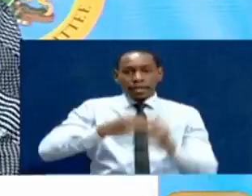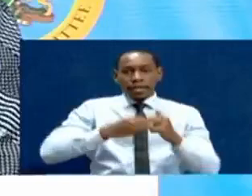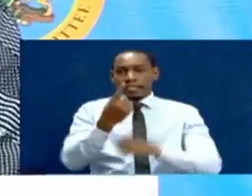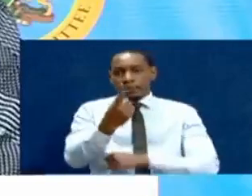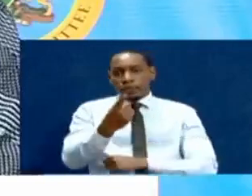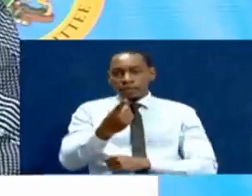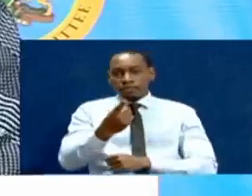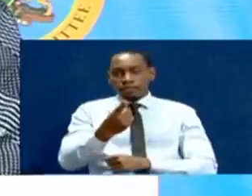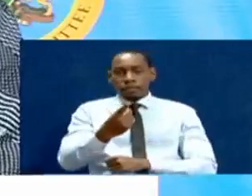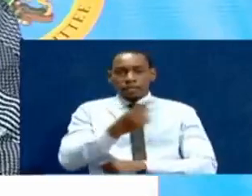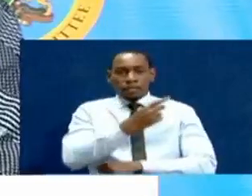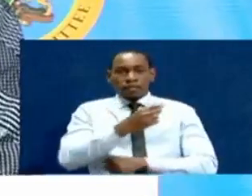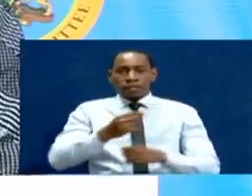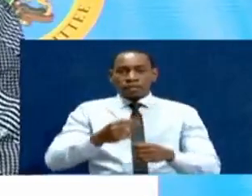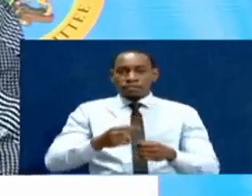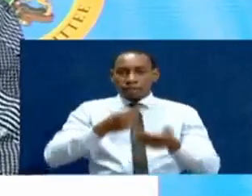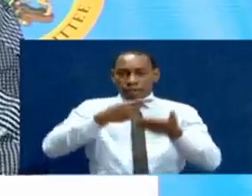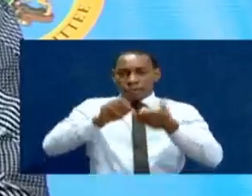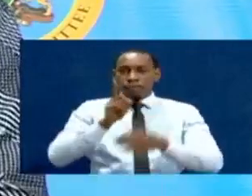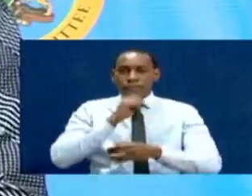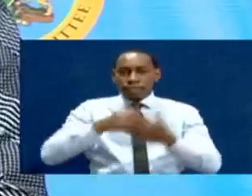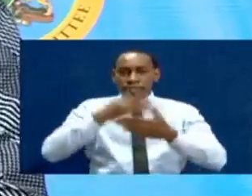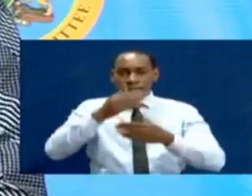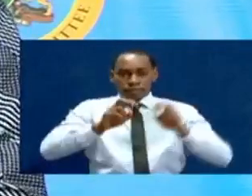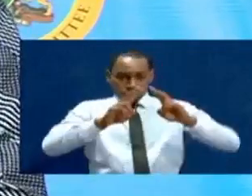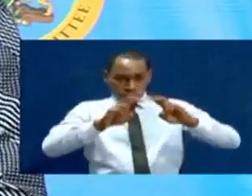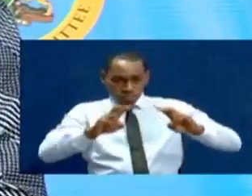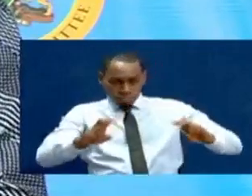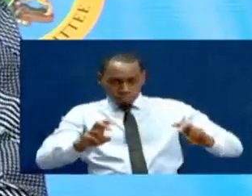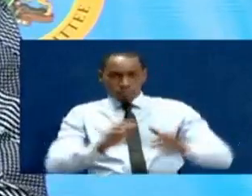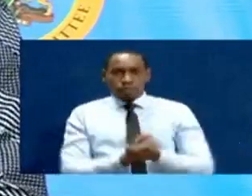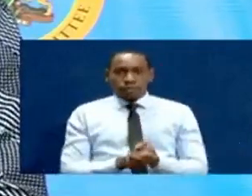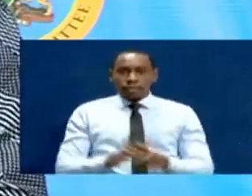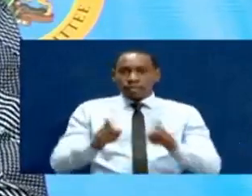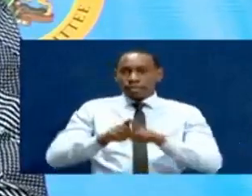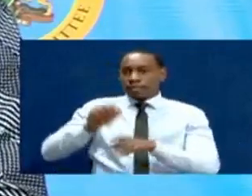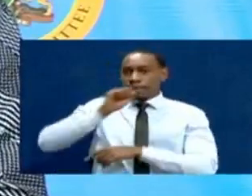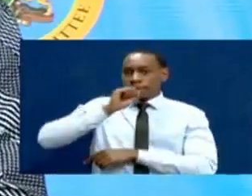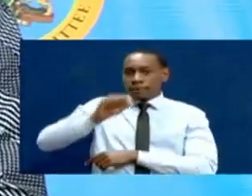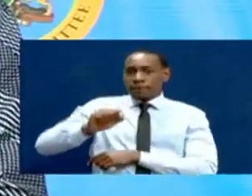1,481 have been cleared during the follow-up programs, and